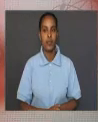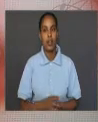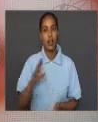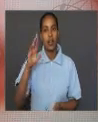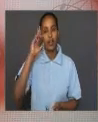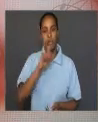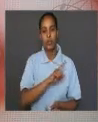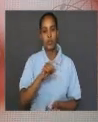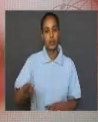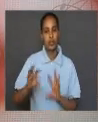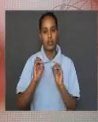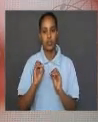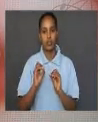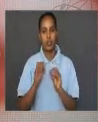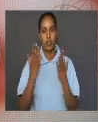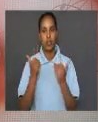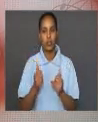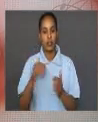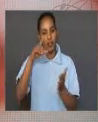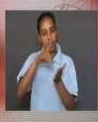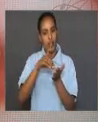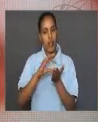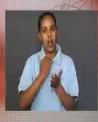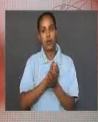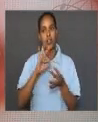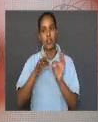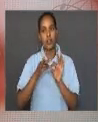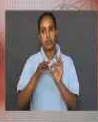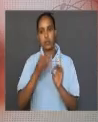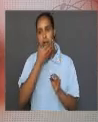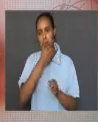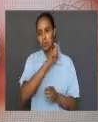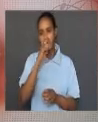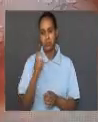Hello there, students. Let us review our definitions, shall we?